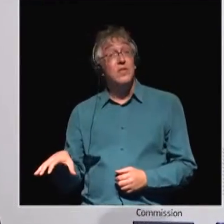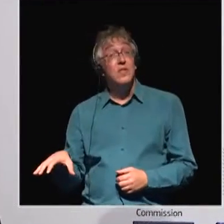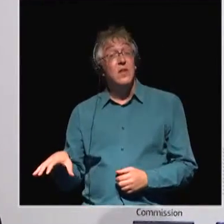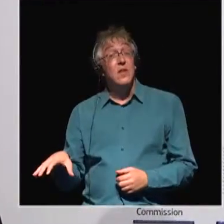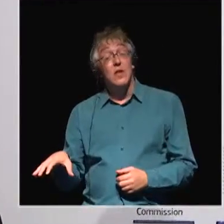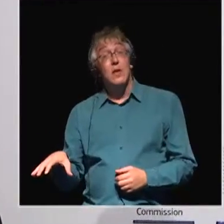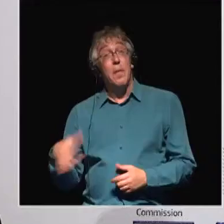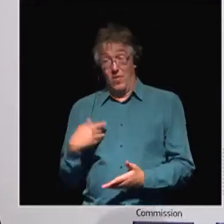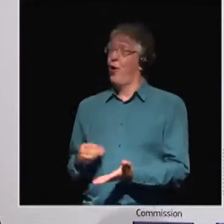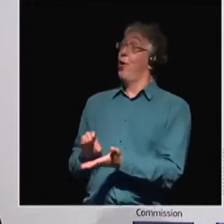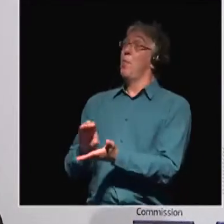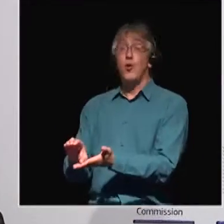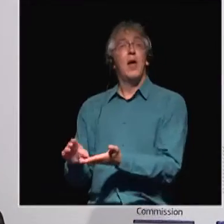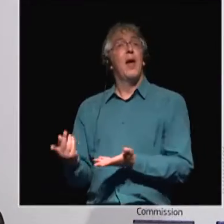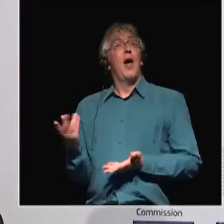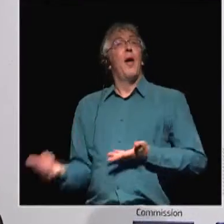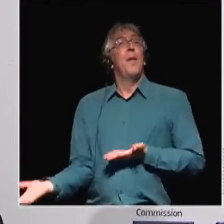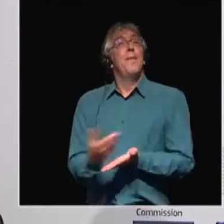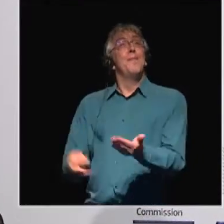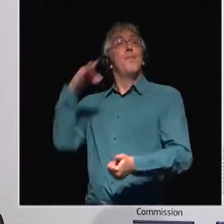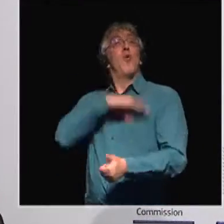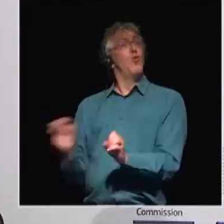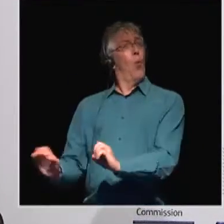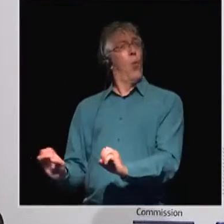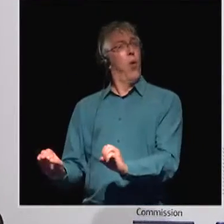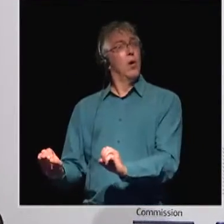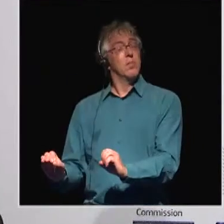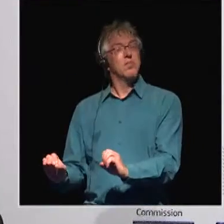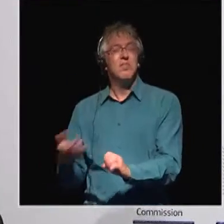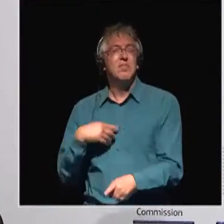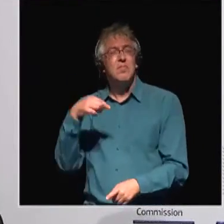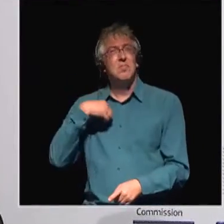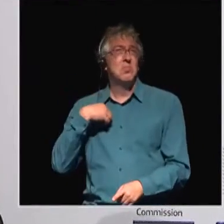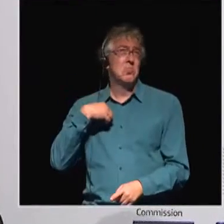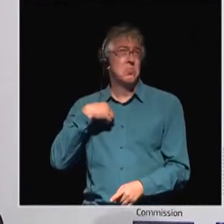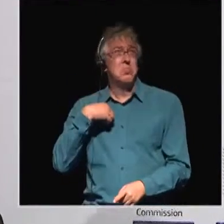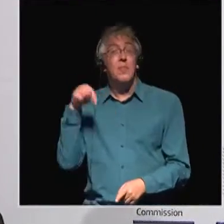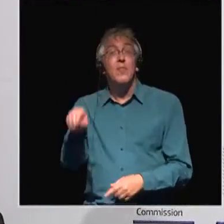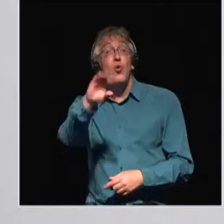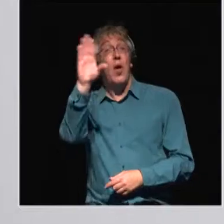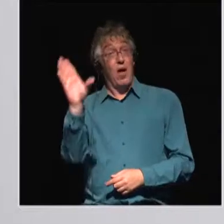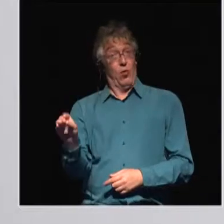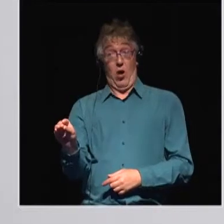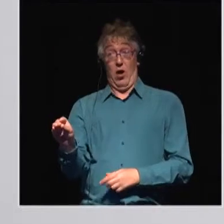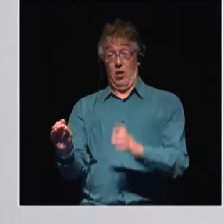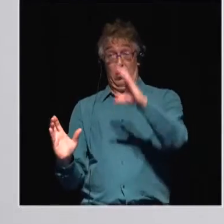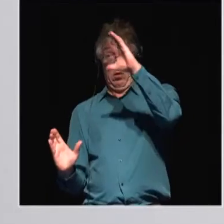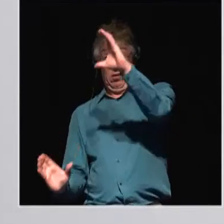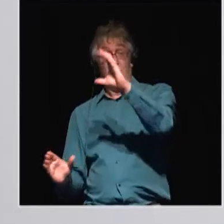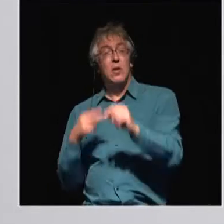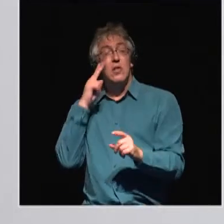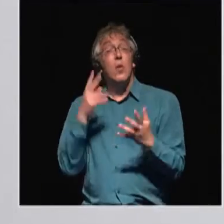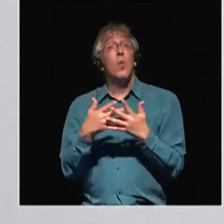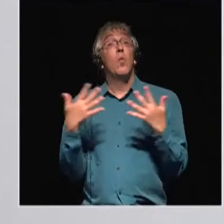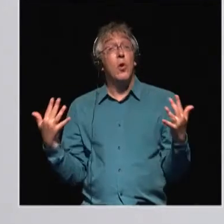thinking in particular about the campaign in Africa, where what we're seeing is rural to urban migration,